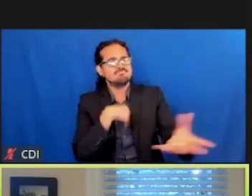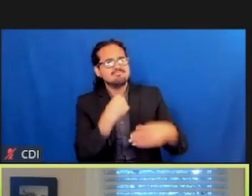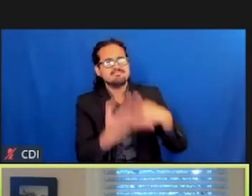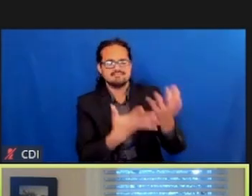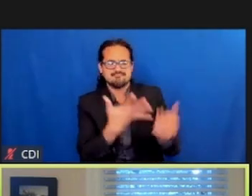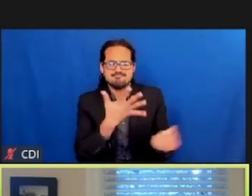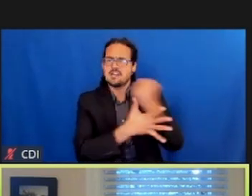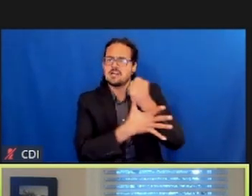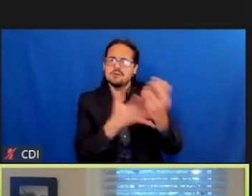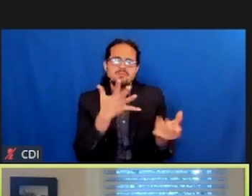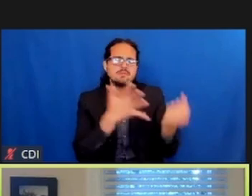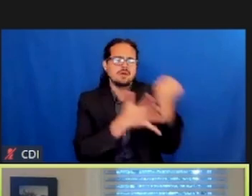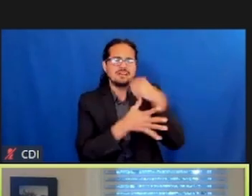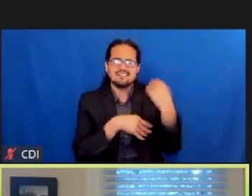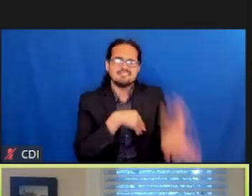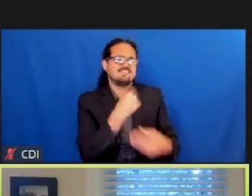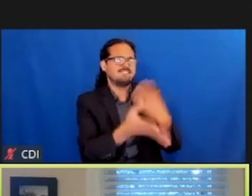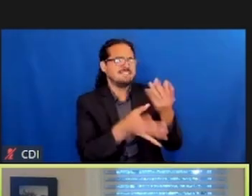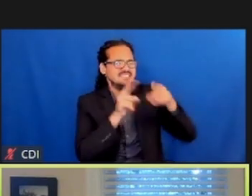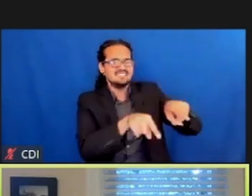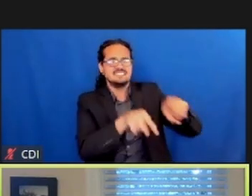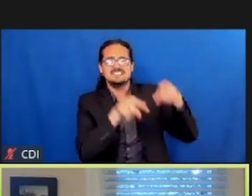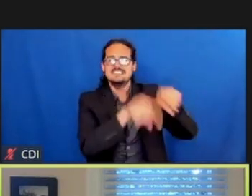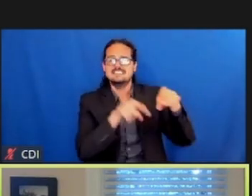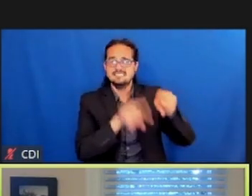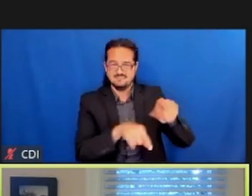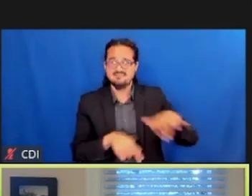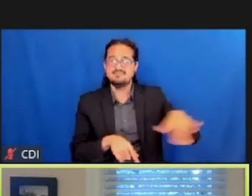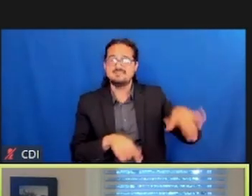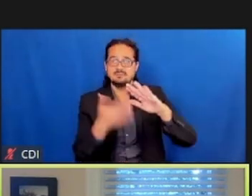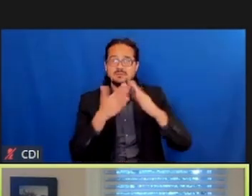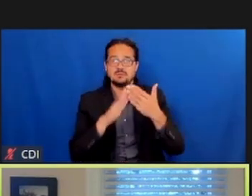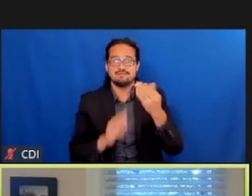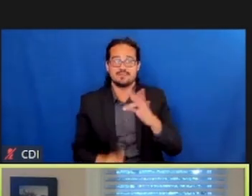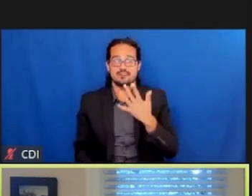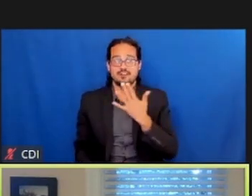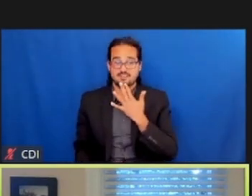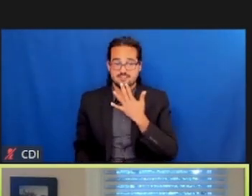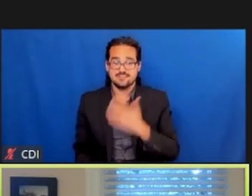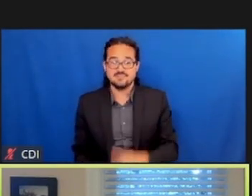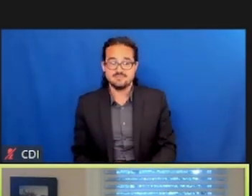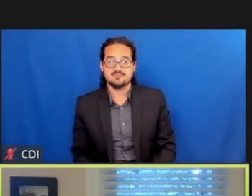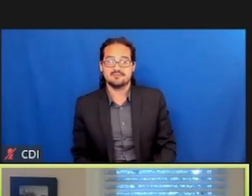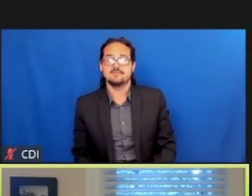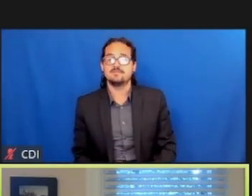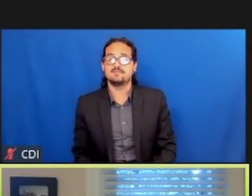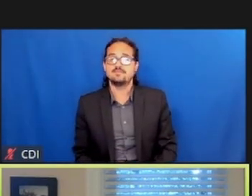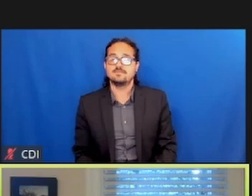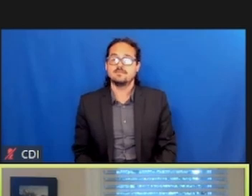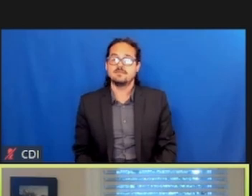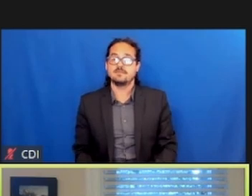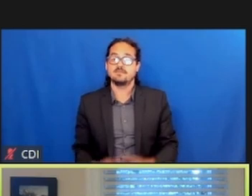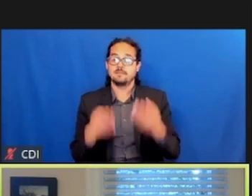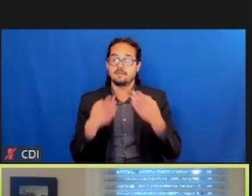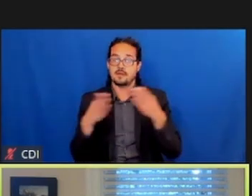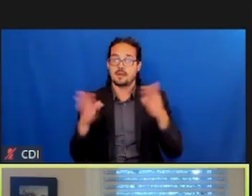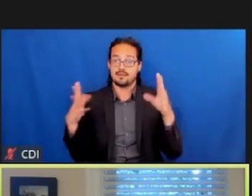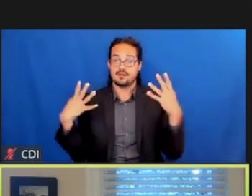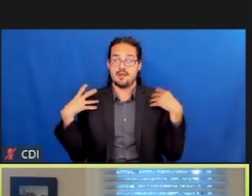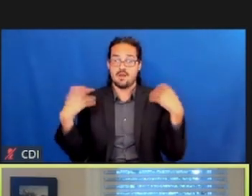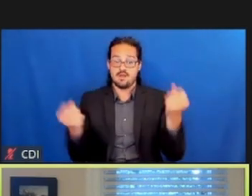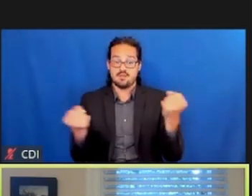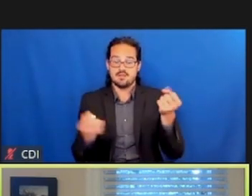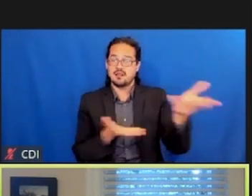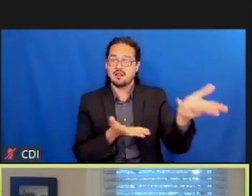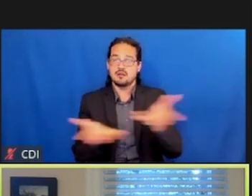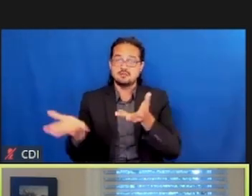session, like I mentioned, for many students across the county. We have our public health liaison program. This is a program where we had more than 28